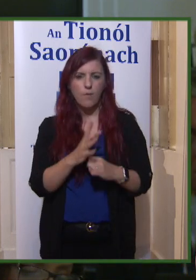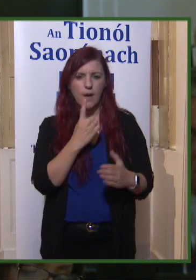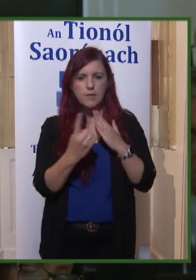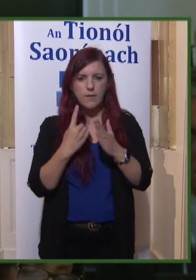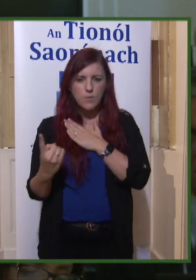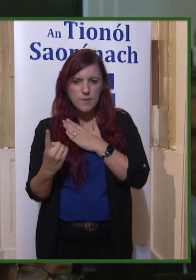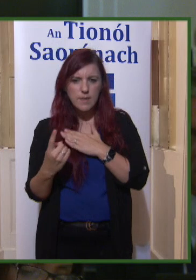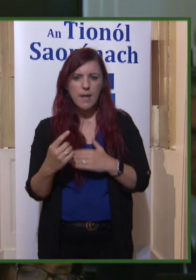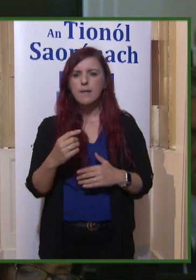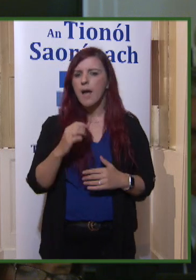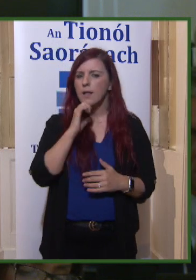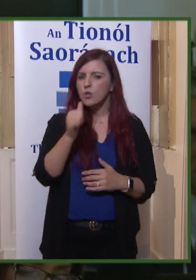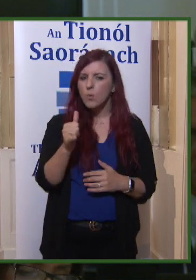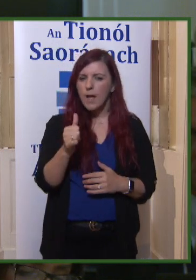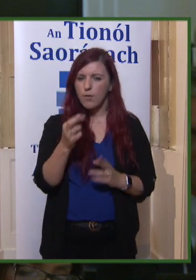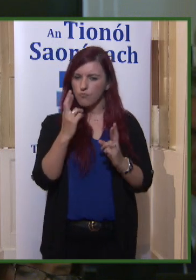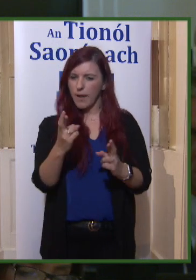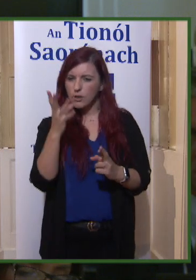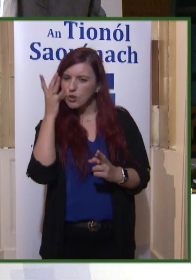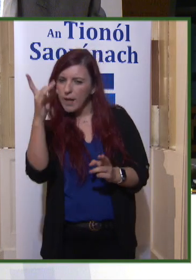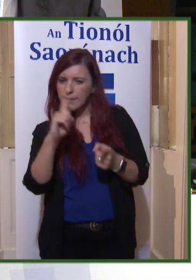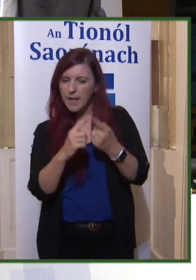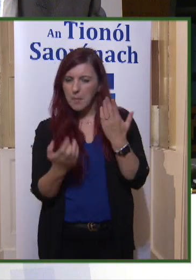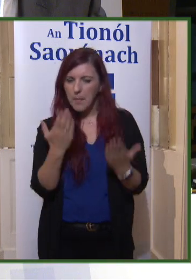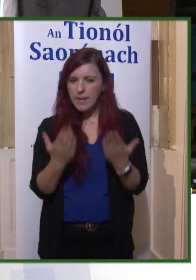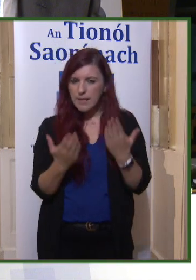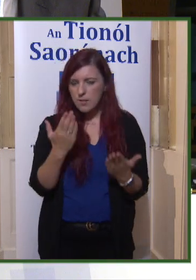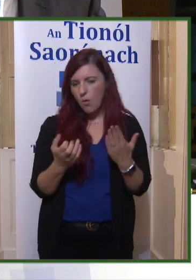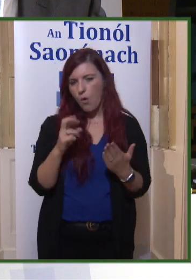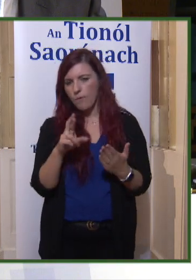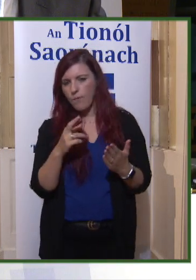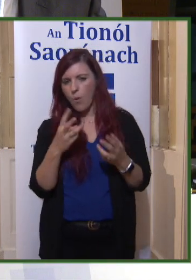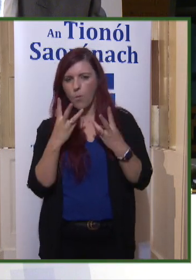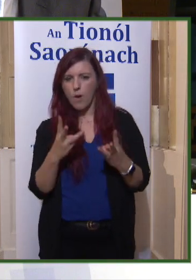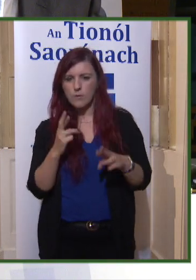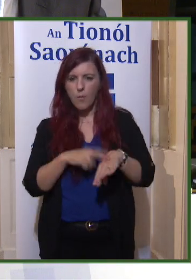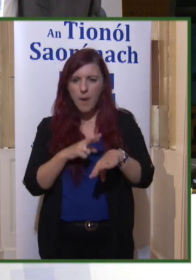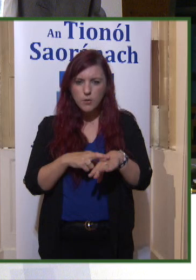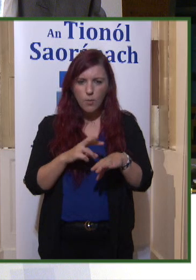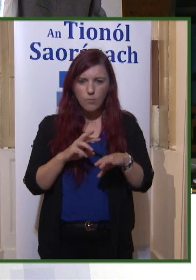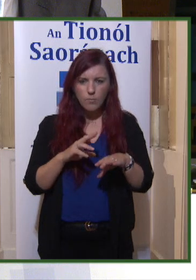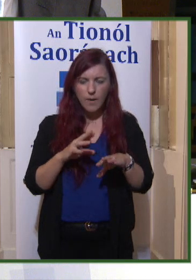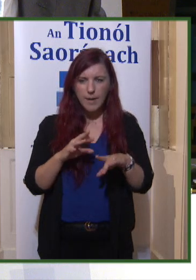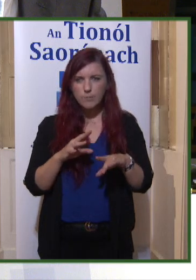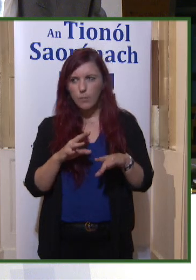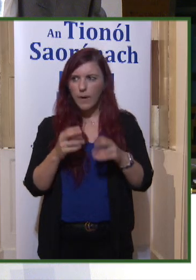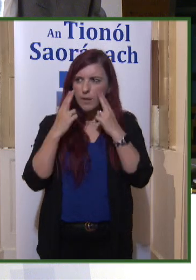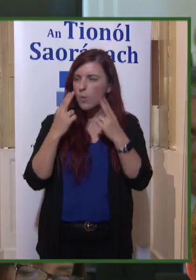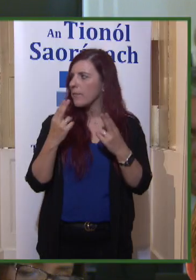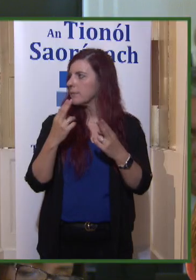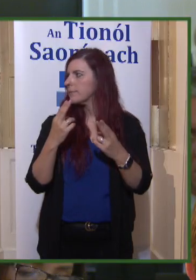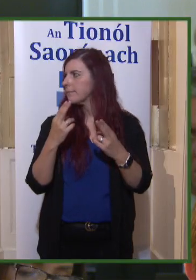and there aren't sufficient checks and balances. In other words, for want of a better word, you have a Boris Johnson scenario